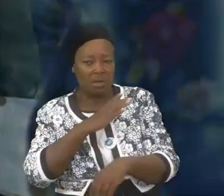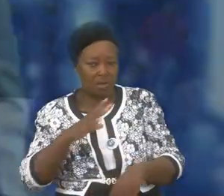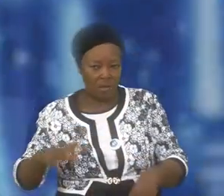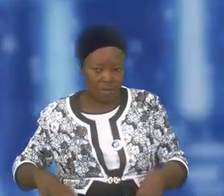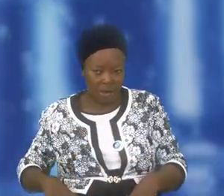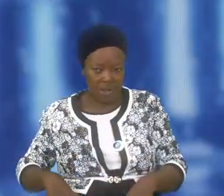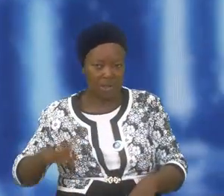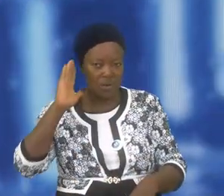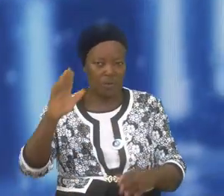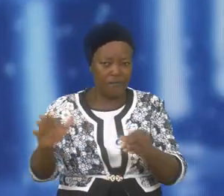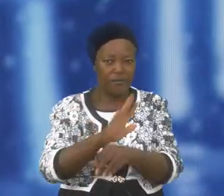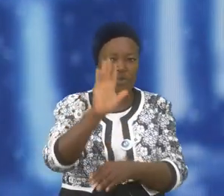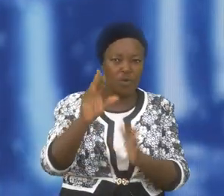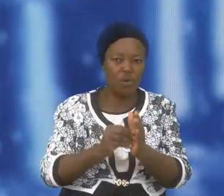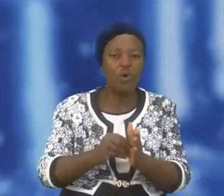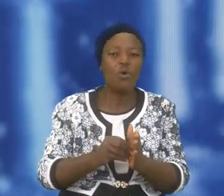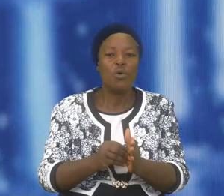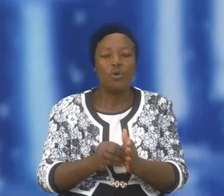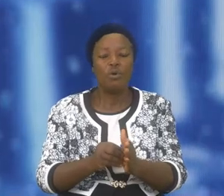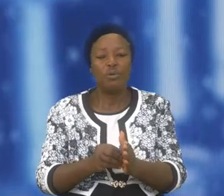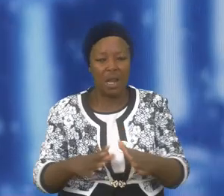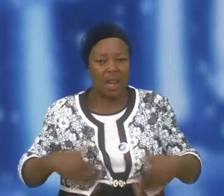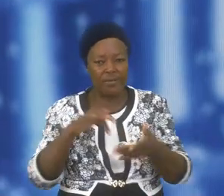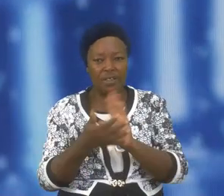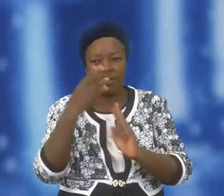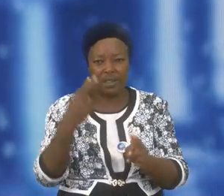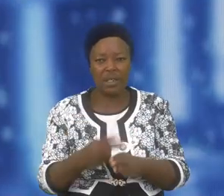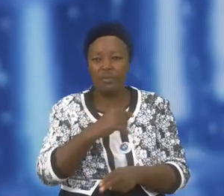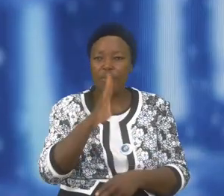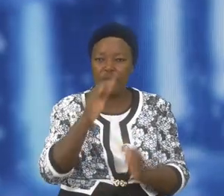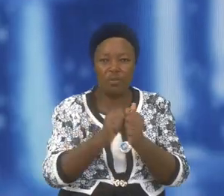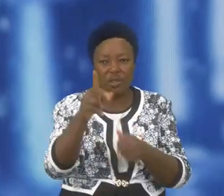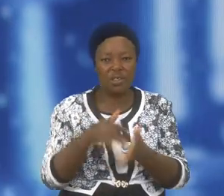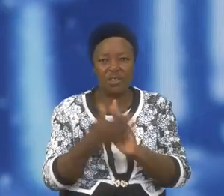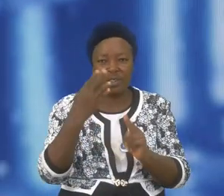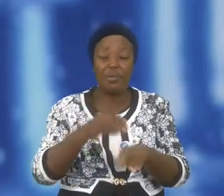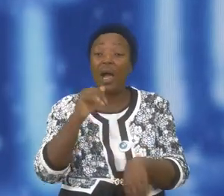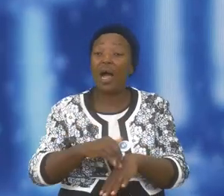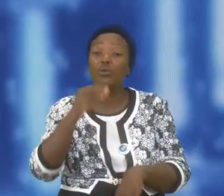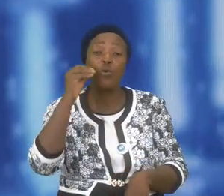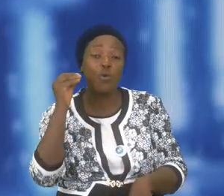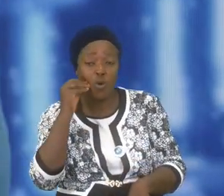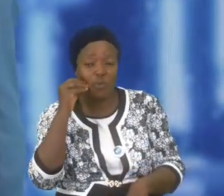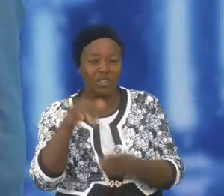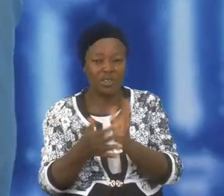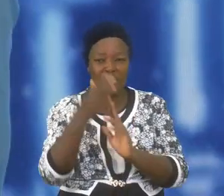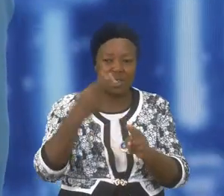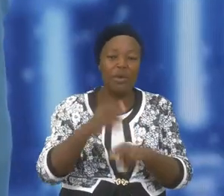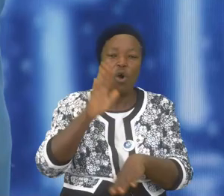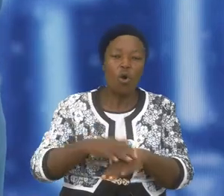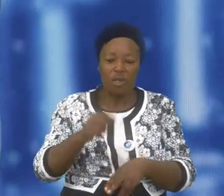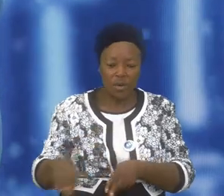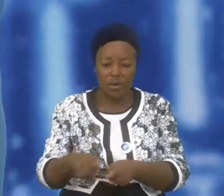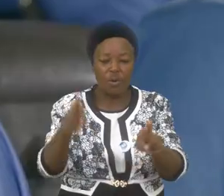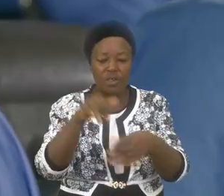you at home, on the road, in the office, in the farm, at the